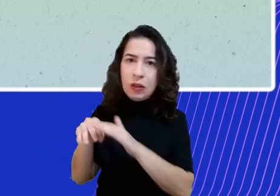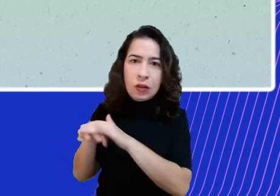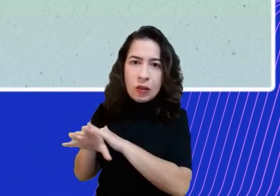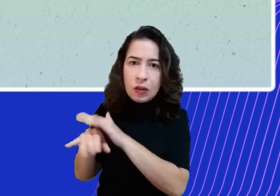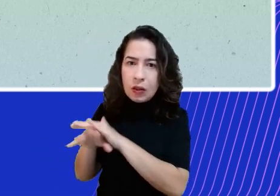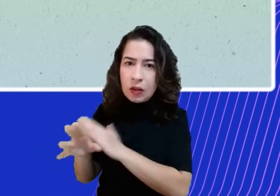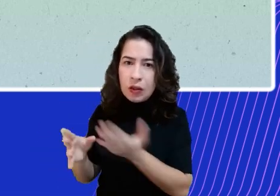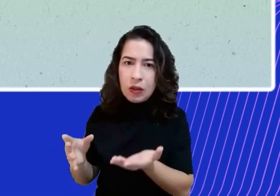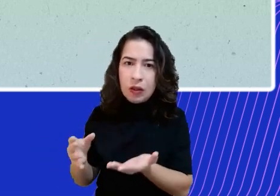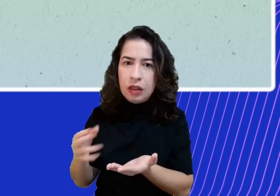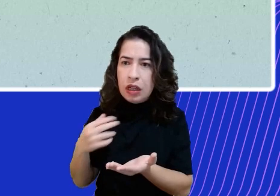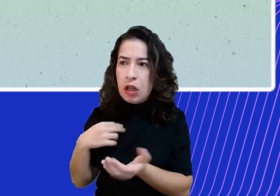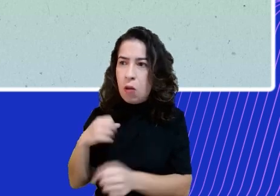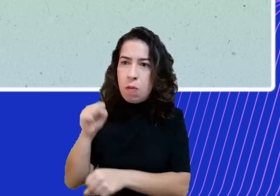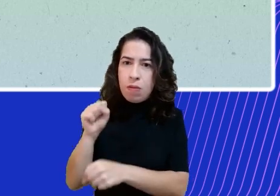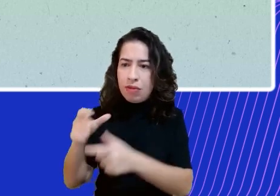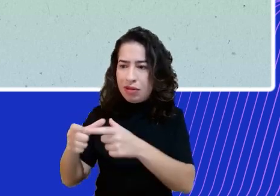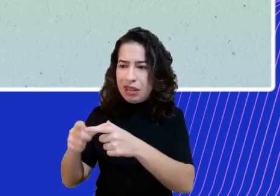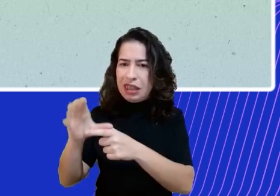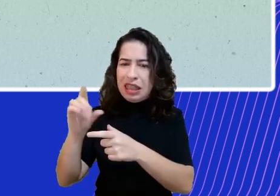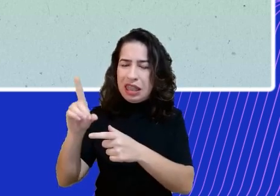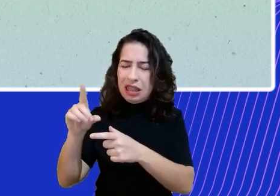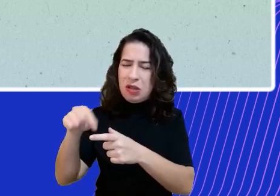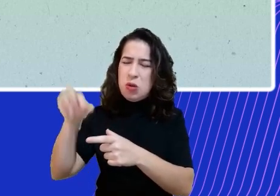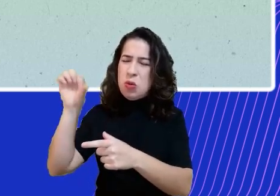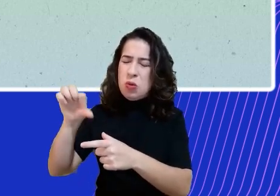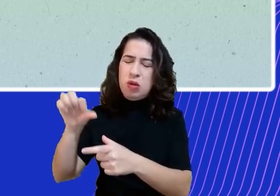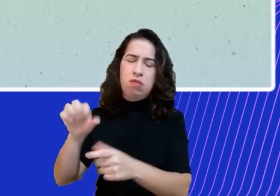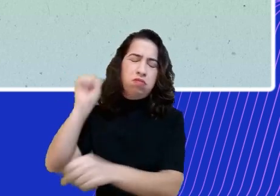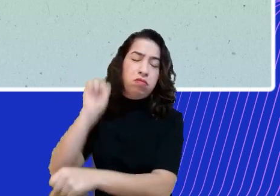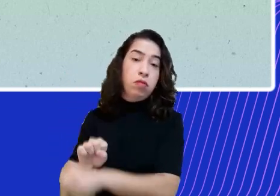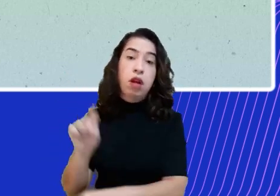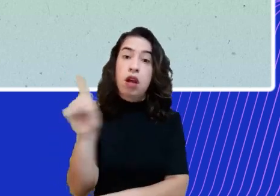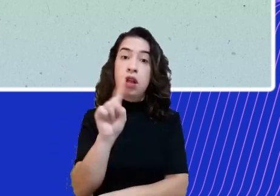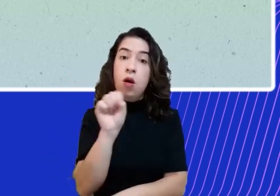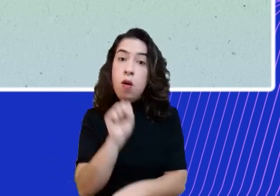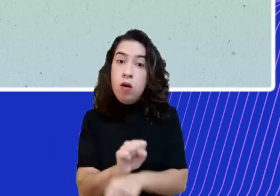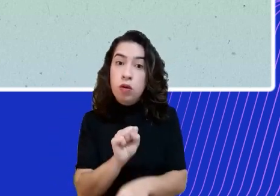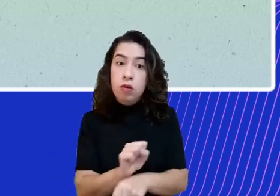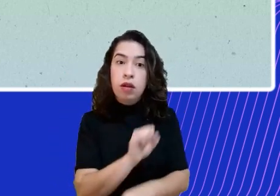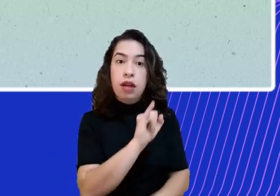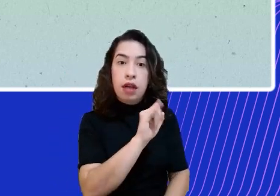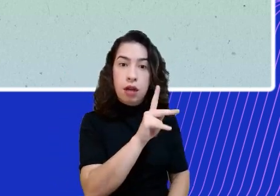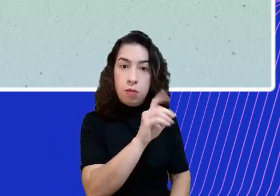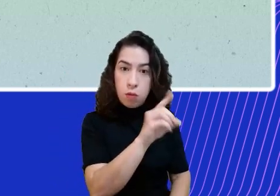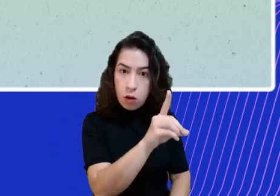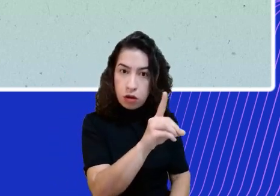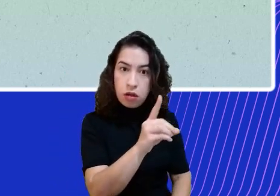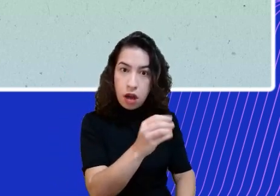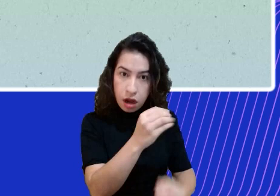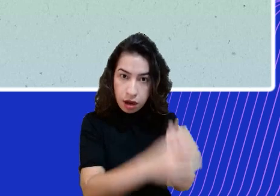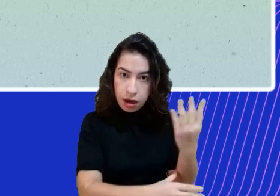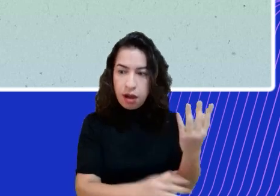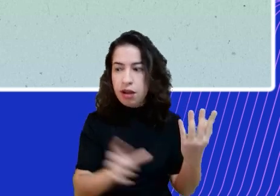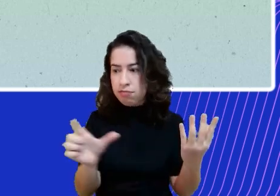music. The CD is not good. I'll stop using the CD when I have the iPod. It's a better